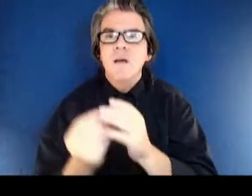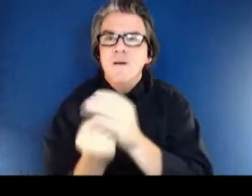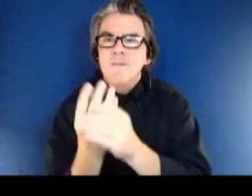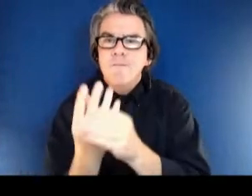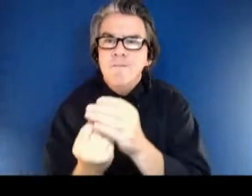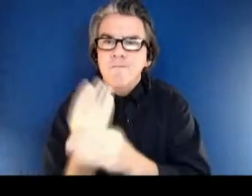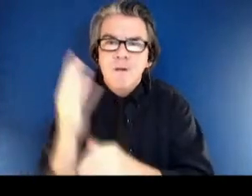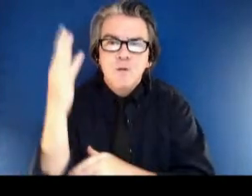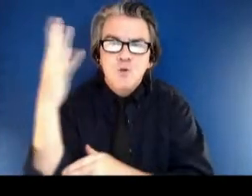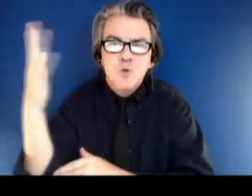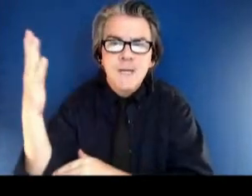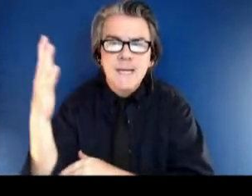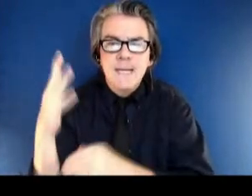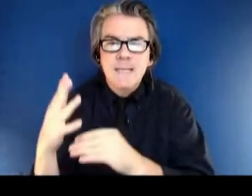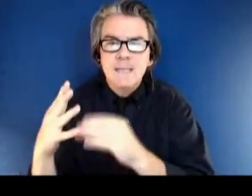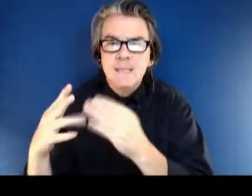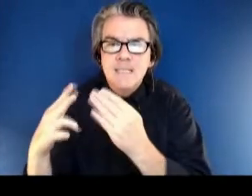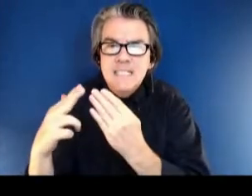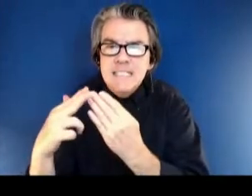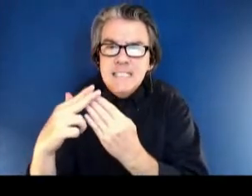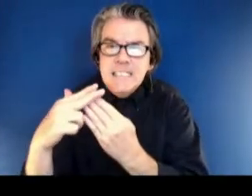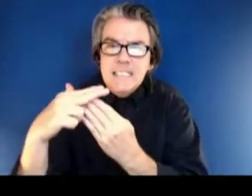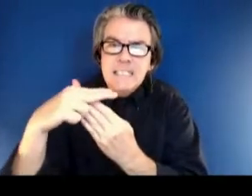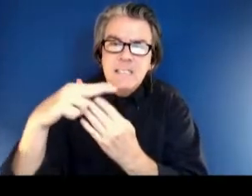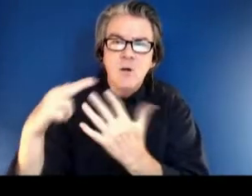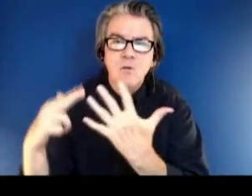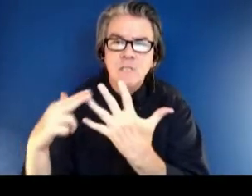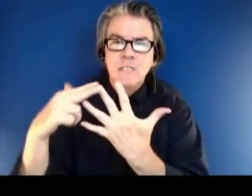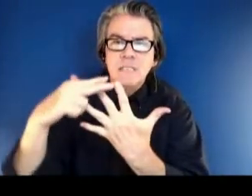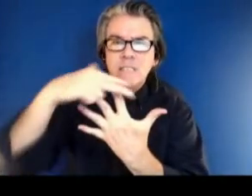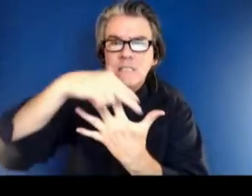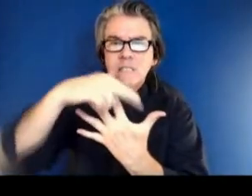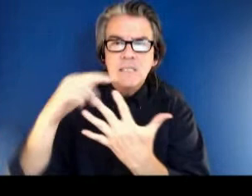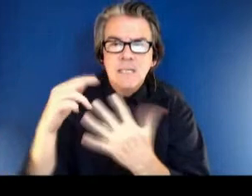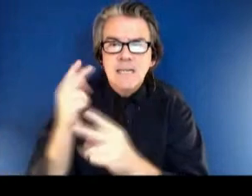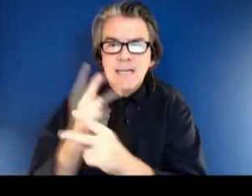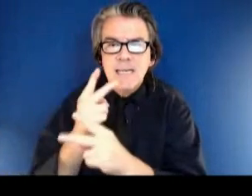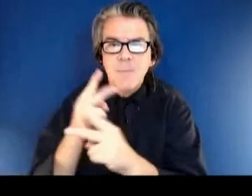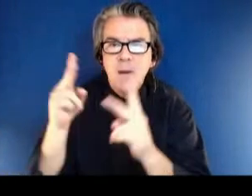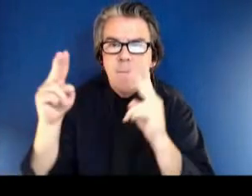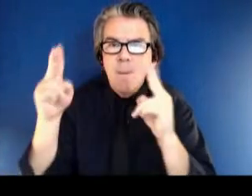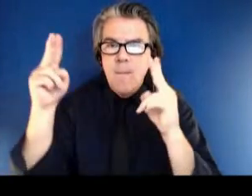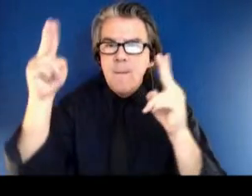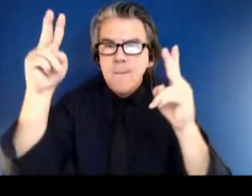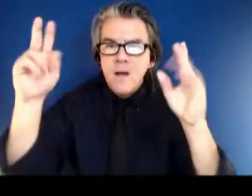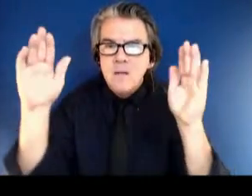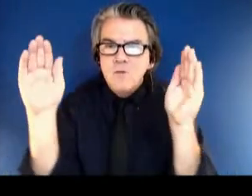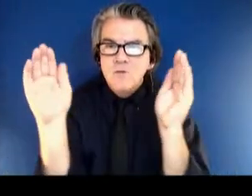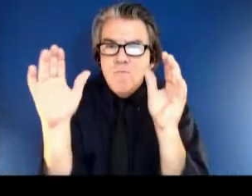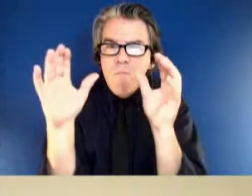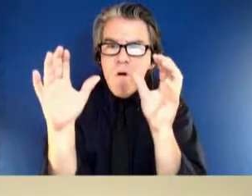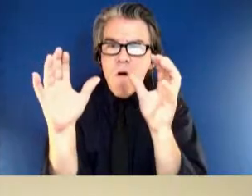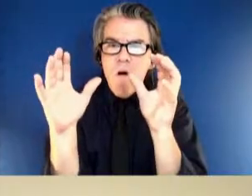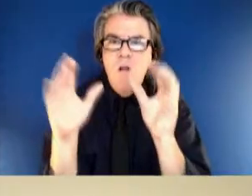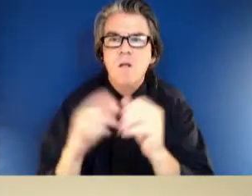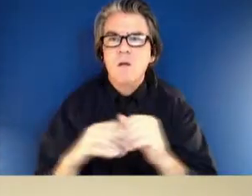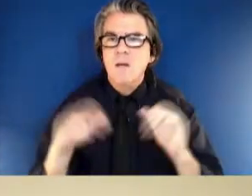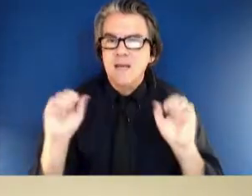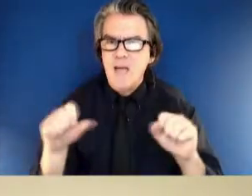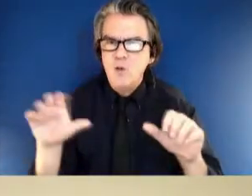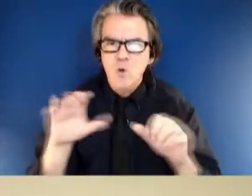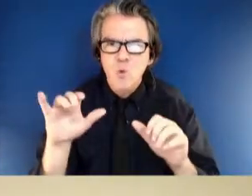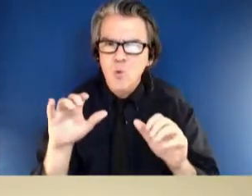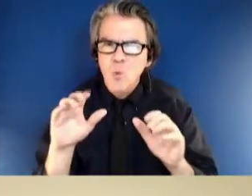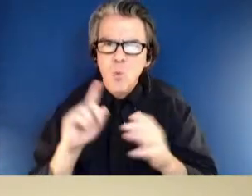operations crew and not our veg crew, but maybe you can address that generally. Yeah, I'll start with the last one first, and